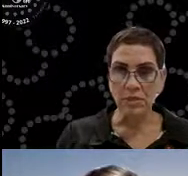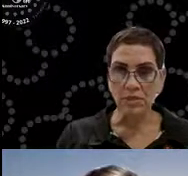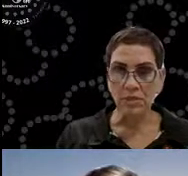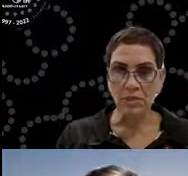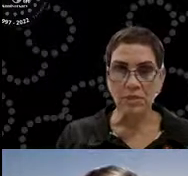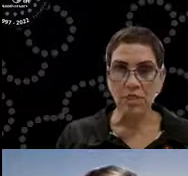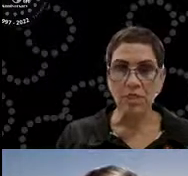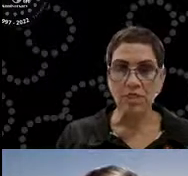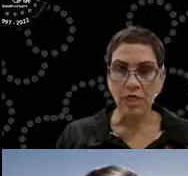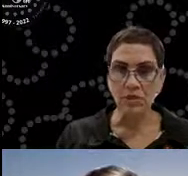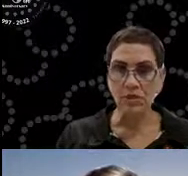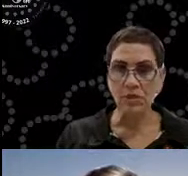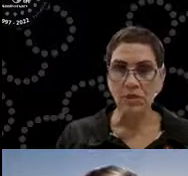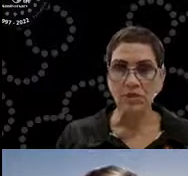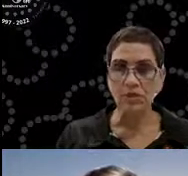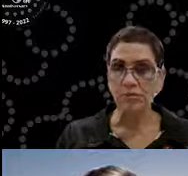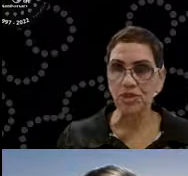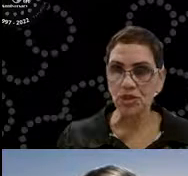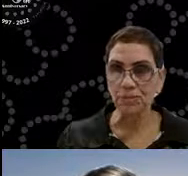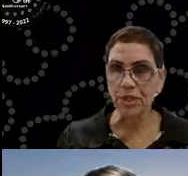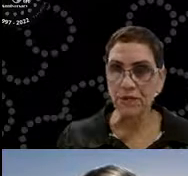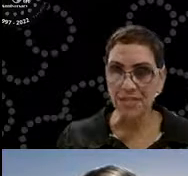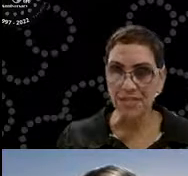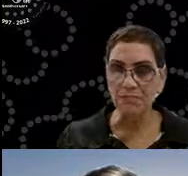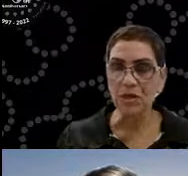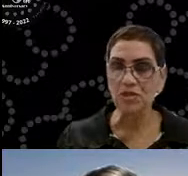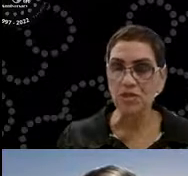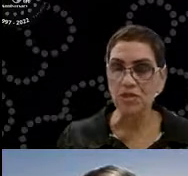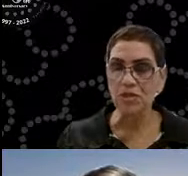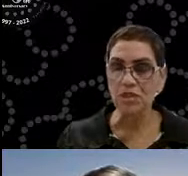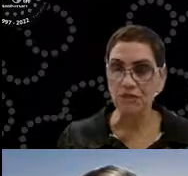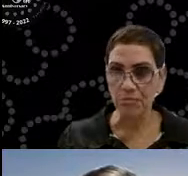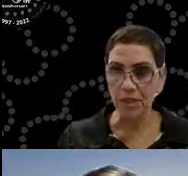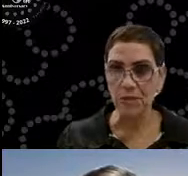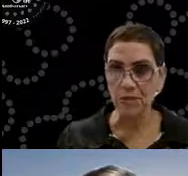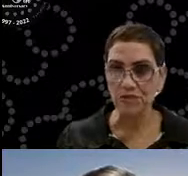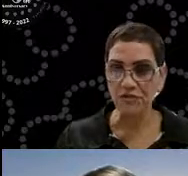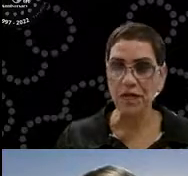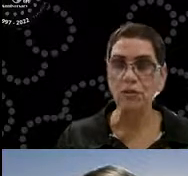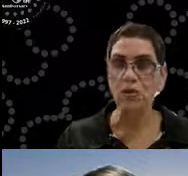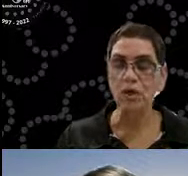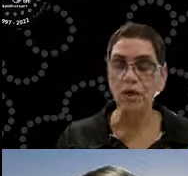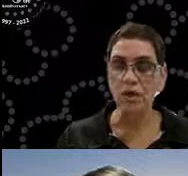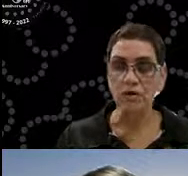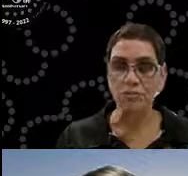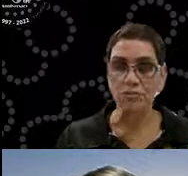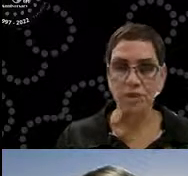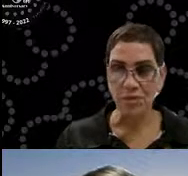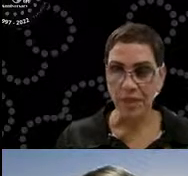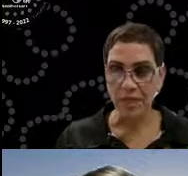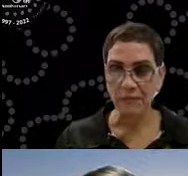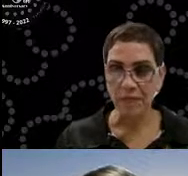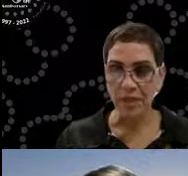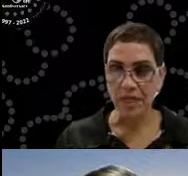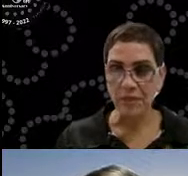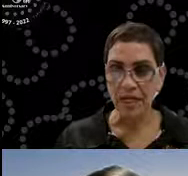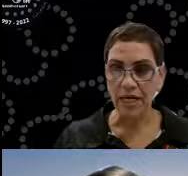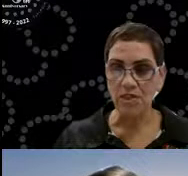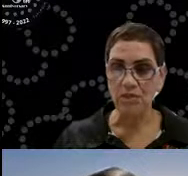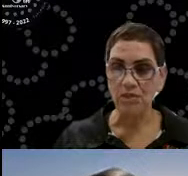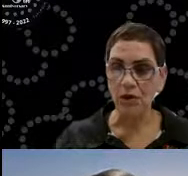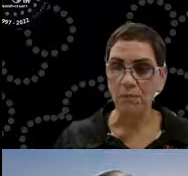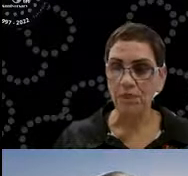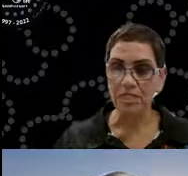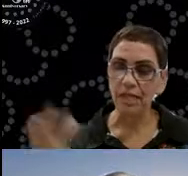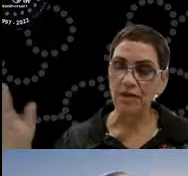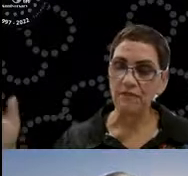because most nurses in this country know who Patricia Benner is, and most nurses are familiar with the framework of Patricia Benner in